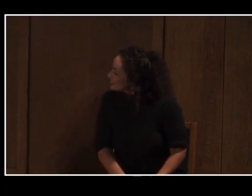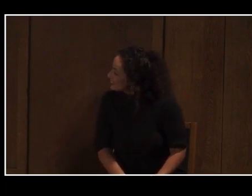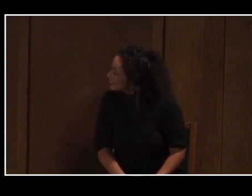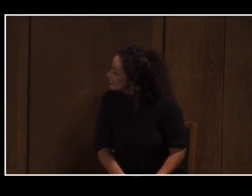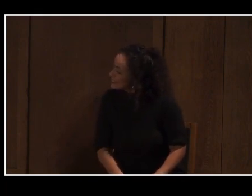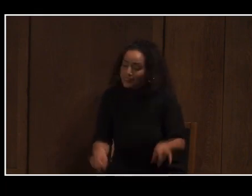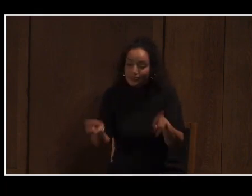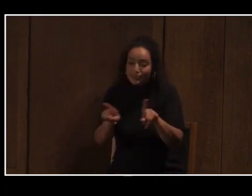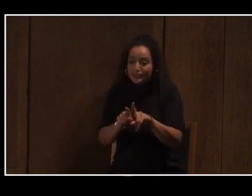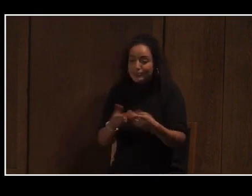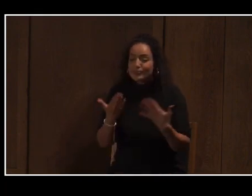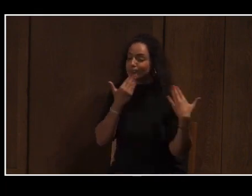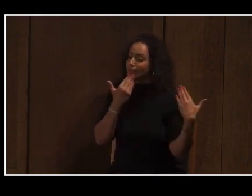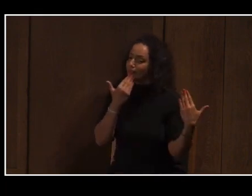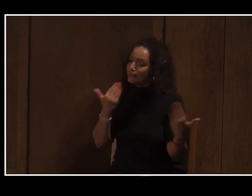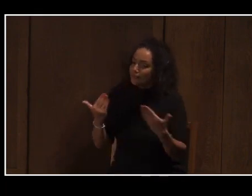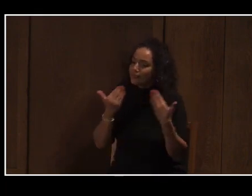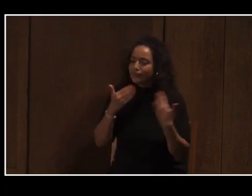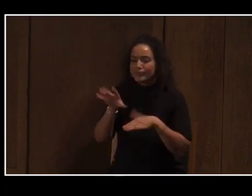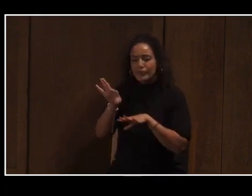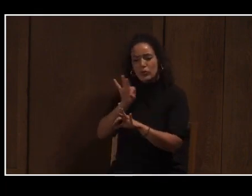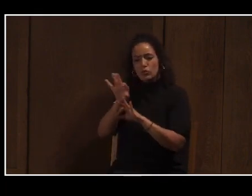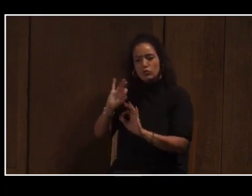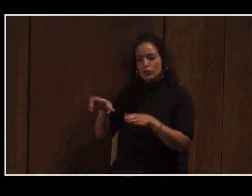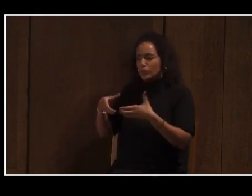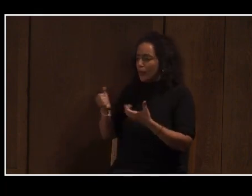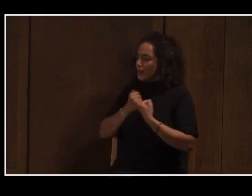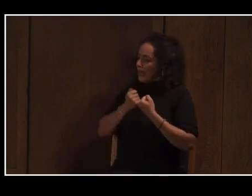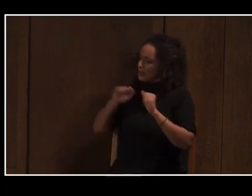We want to thank Kin Structures, our curatorial partners.